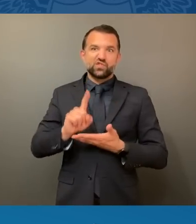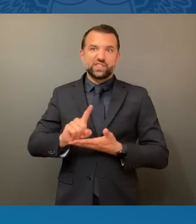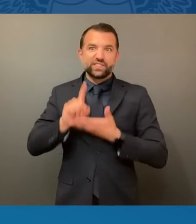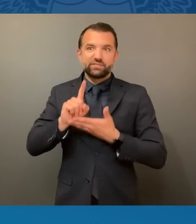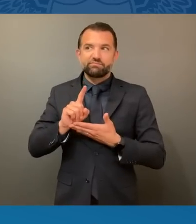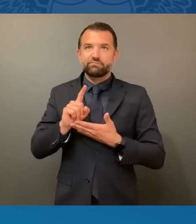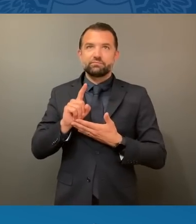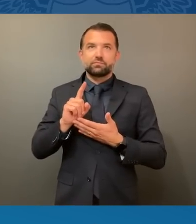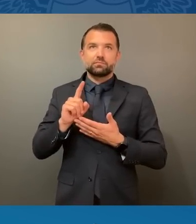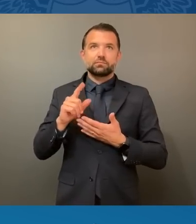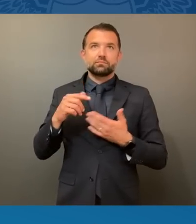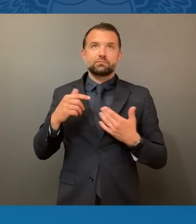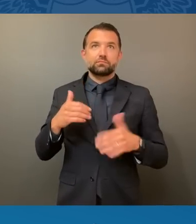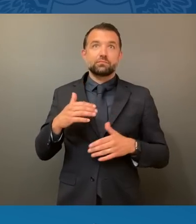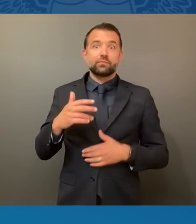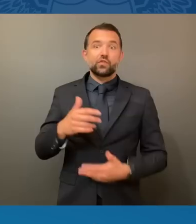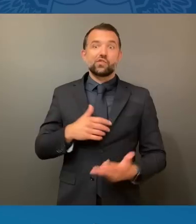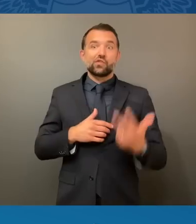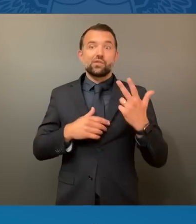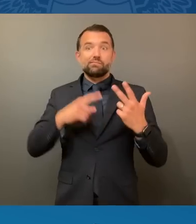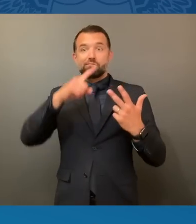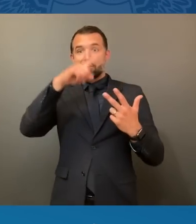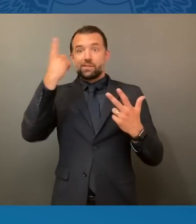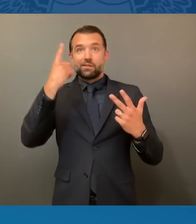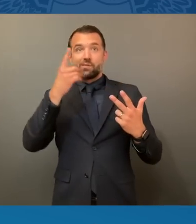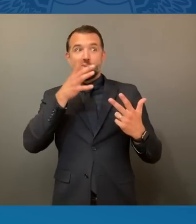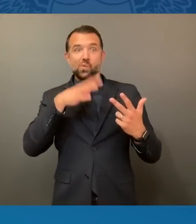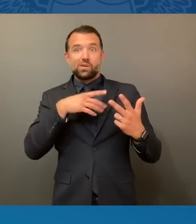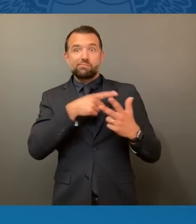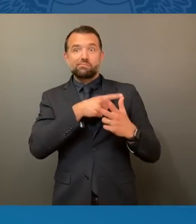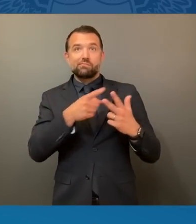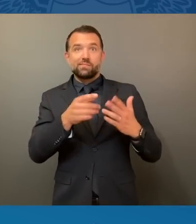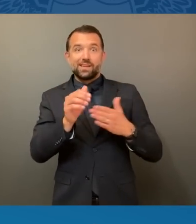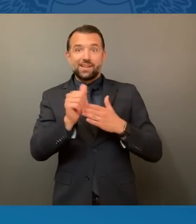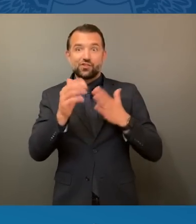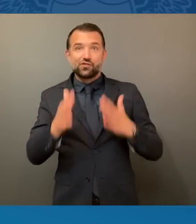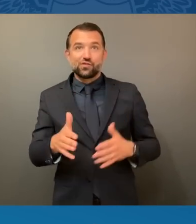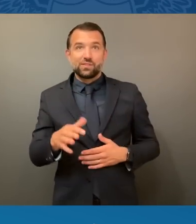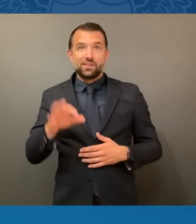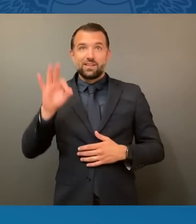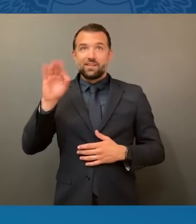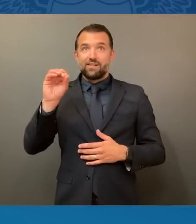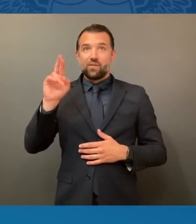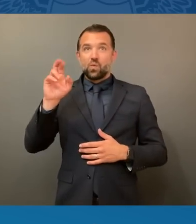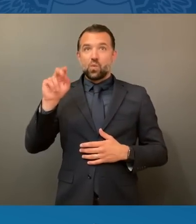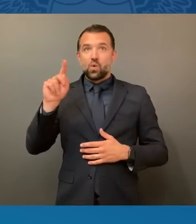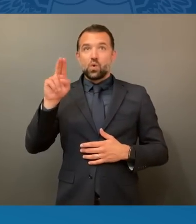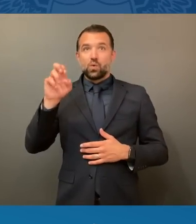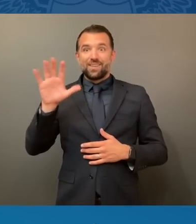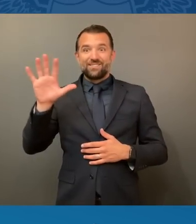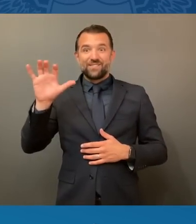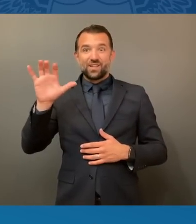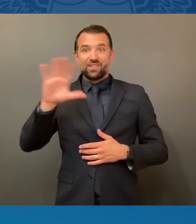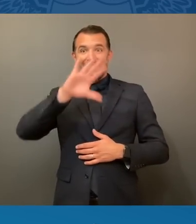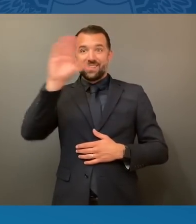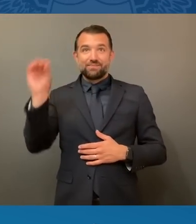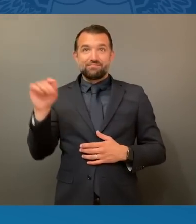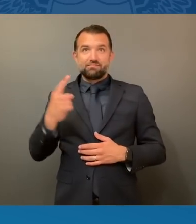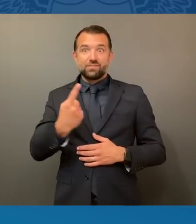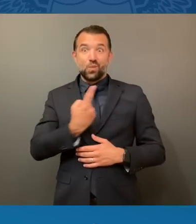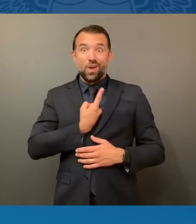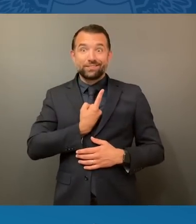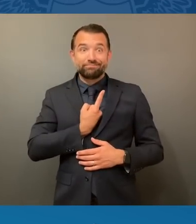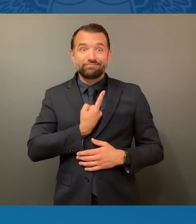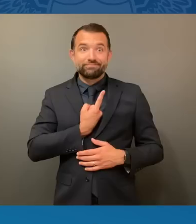to ever lead a Fortune 500, I will say, joy is